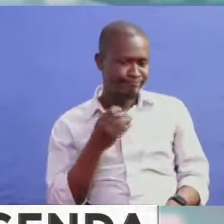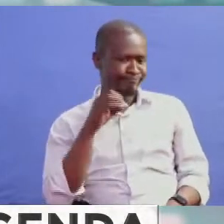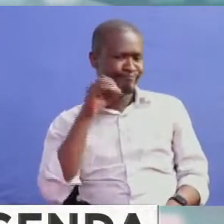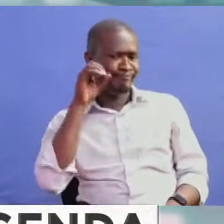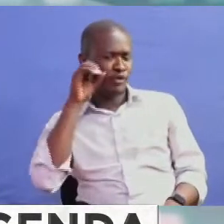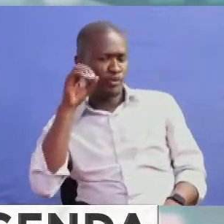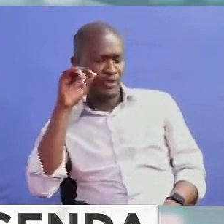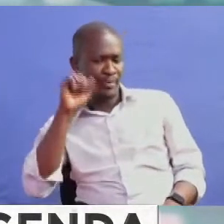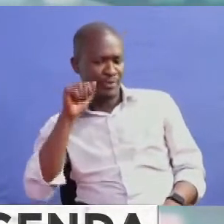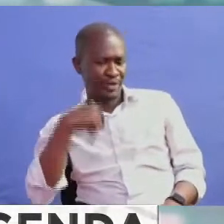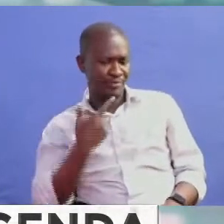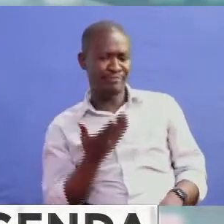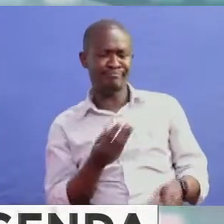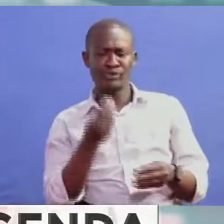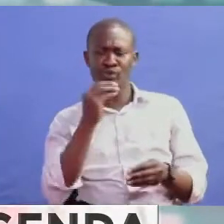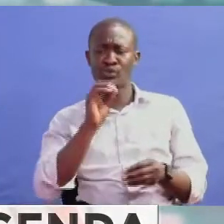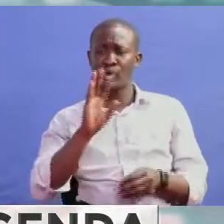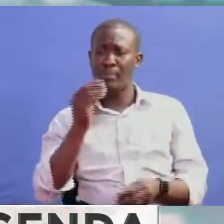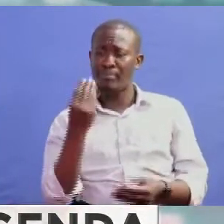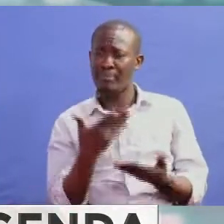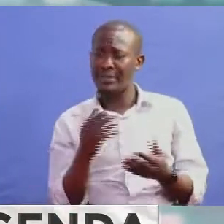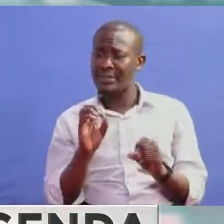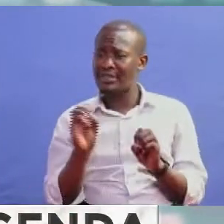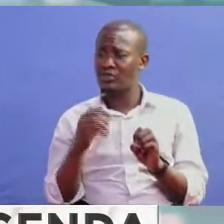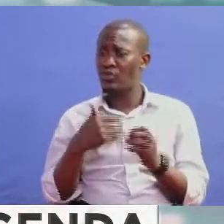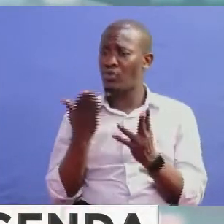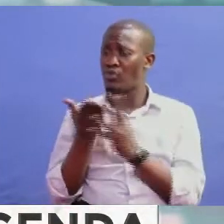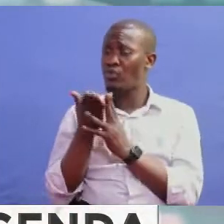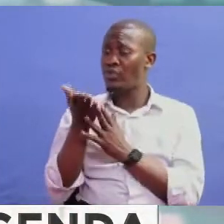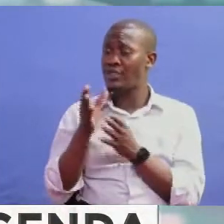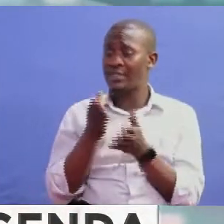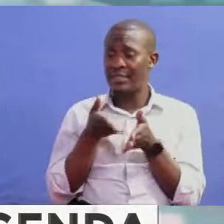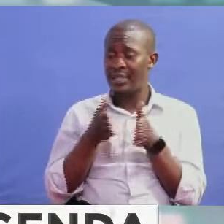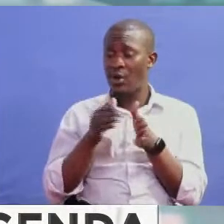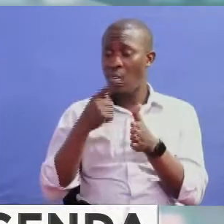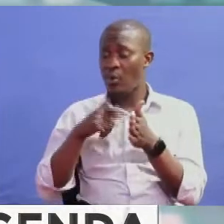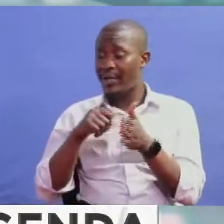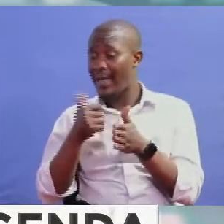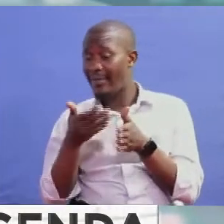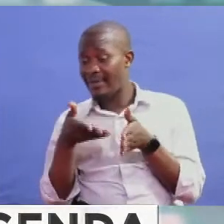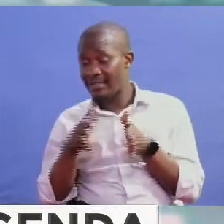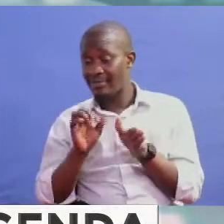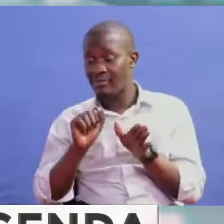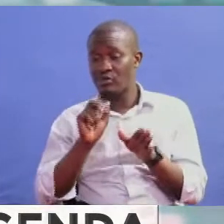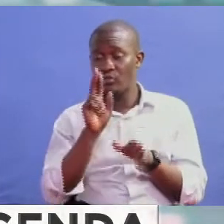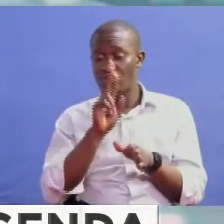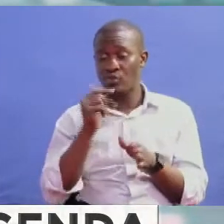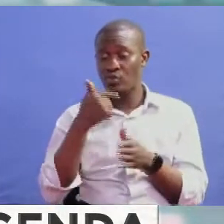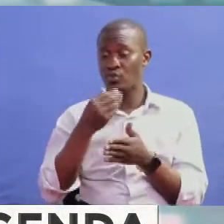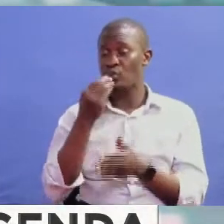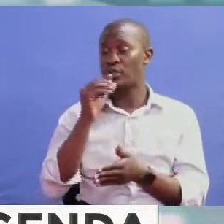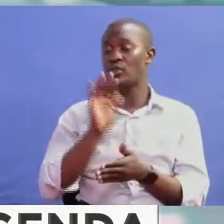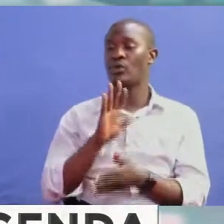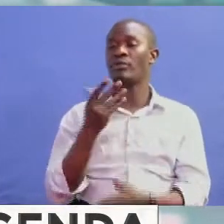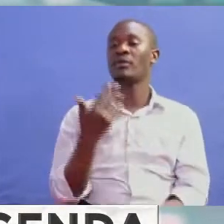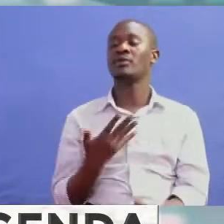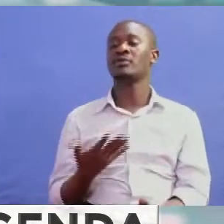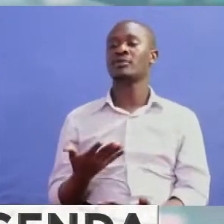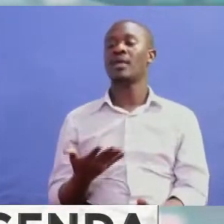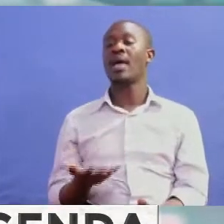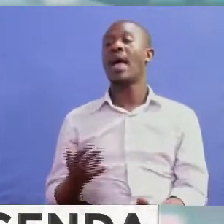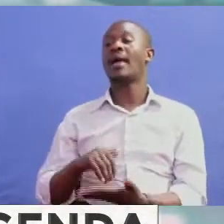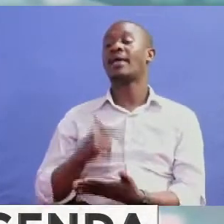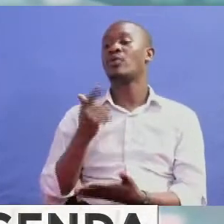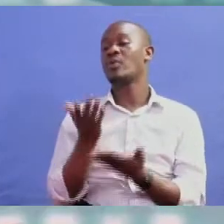If I'm not able to consume your products through this channel, what other channel can I use to consume your product? Because again,